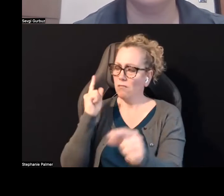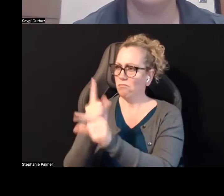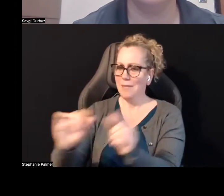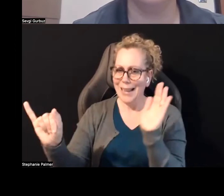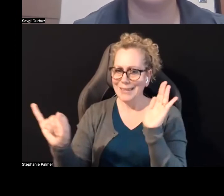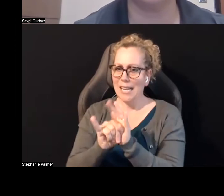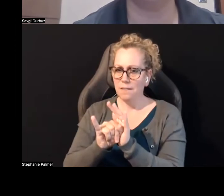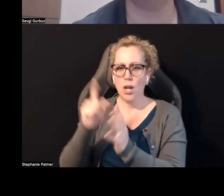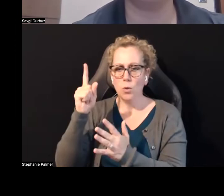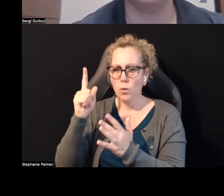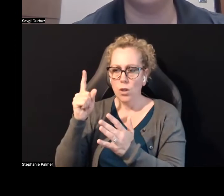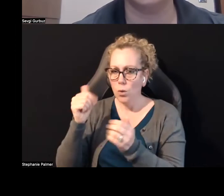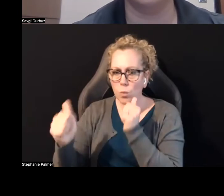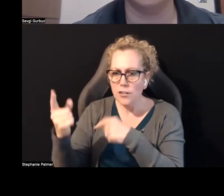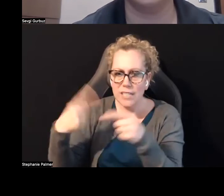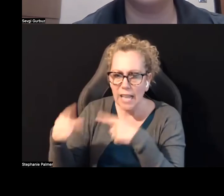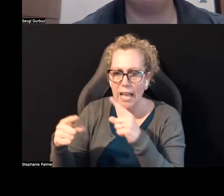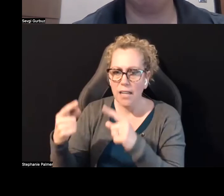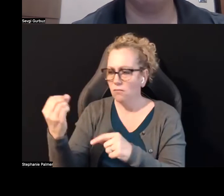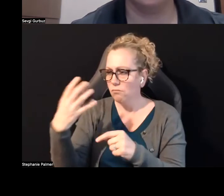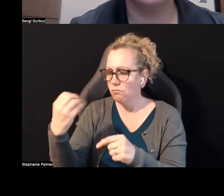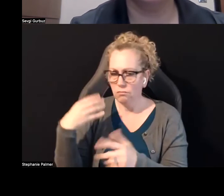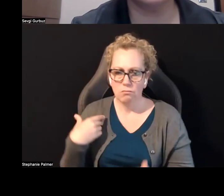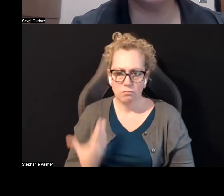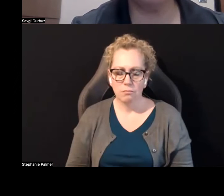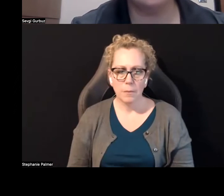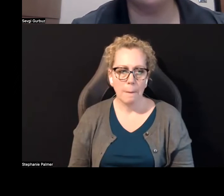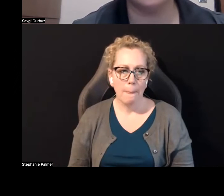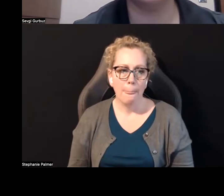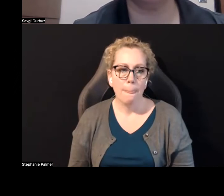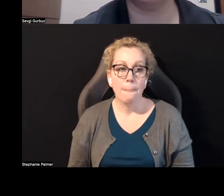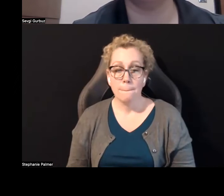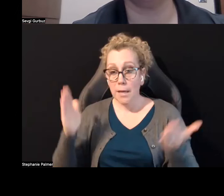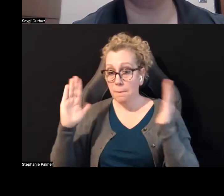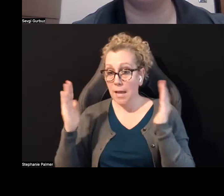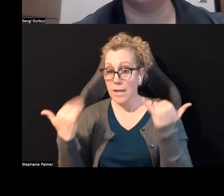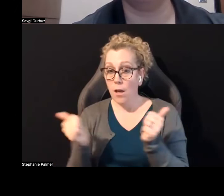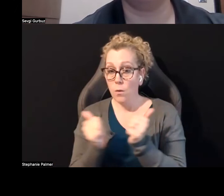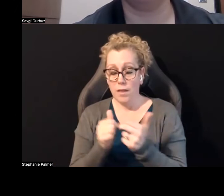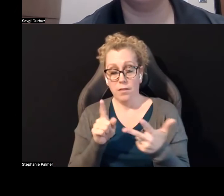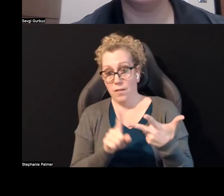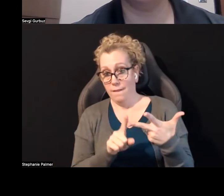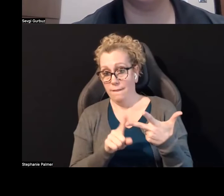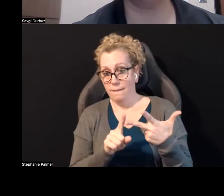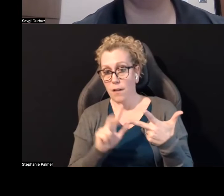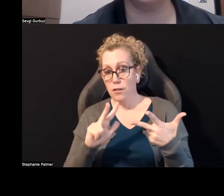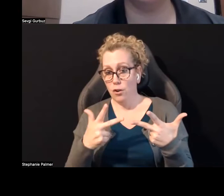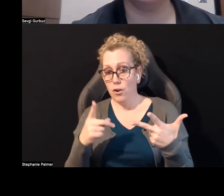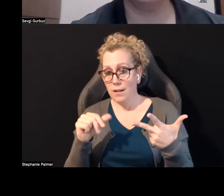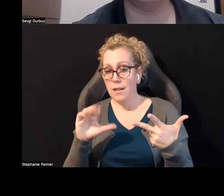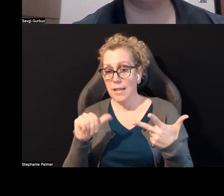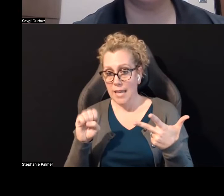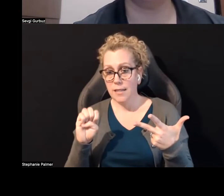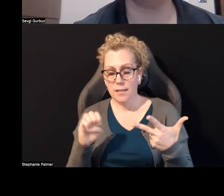identify the sign that was been articulated. Let's compare that to case 3. Case